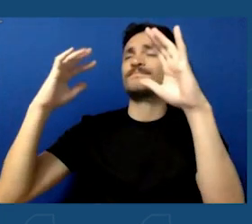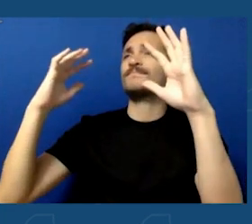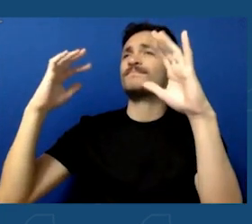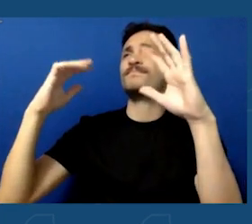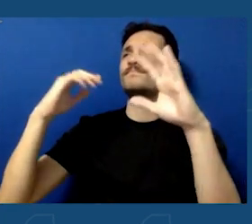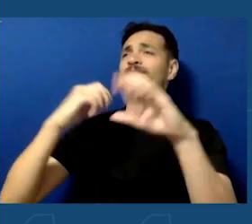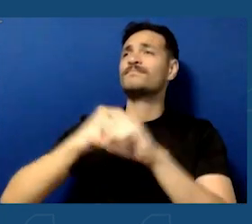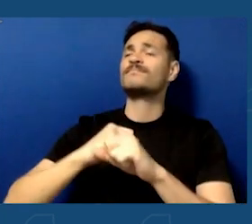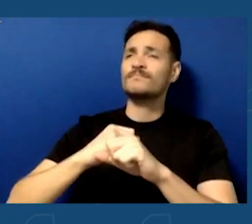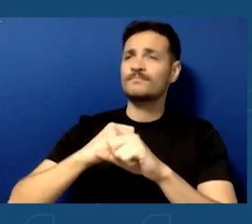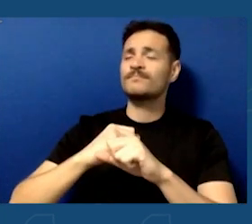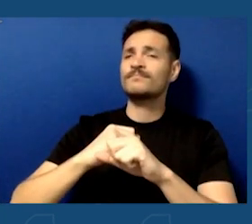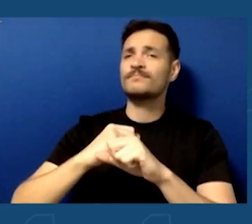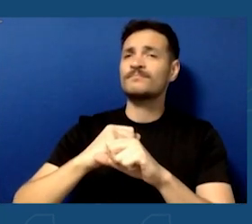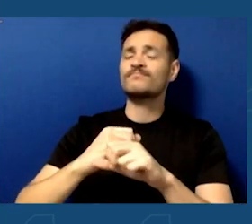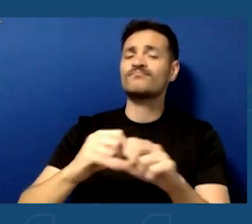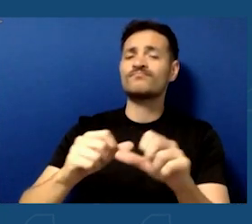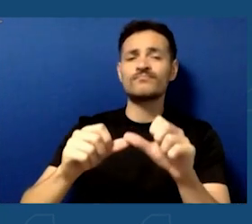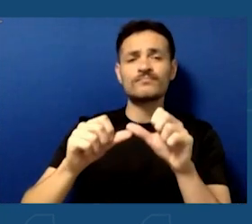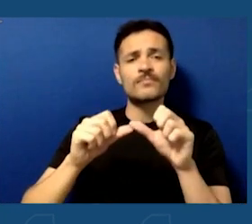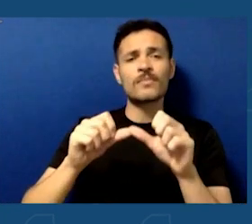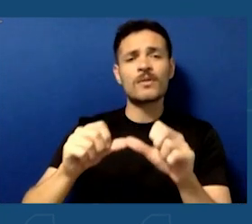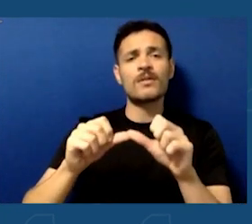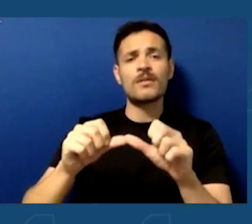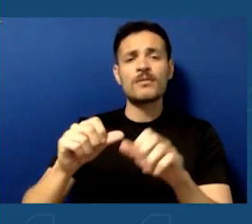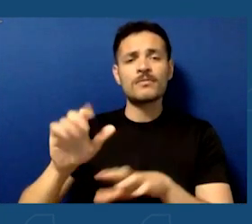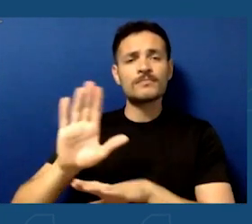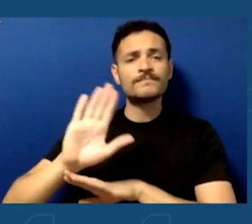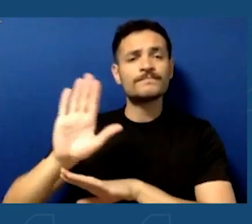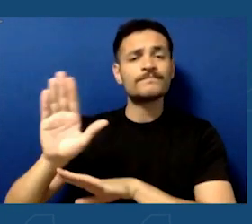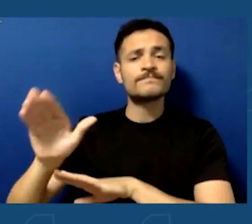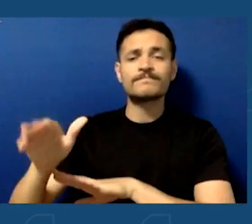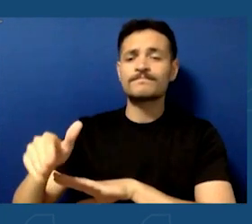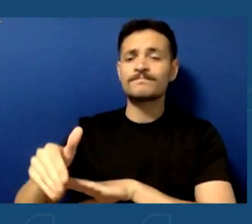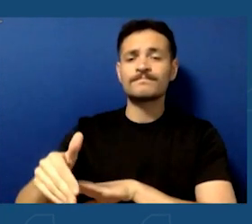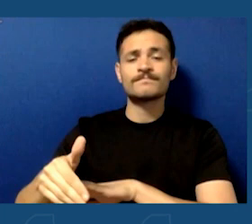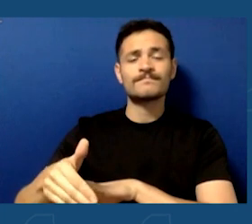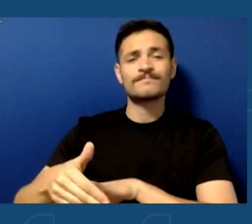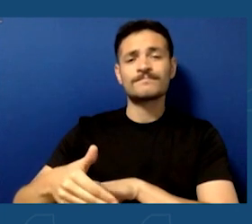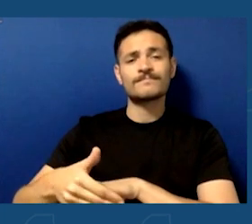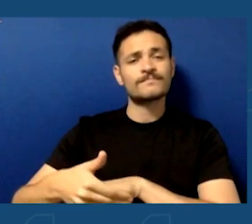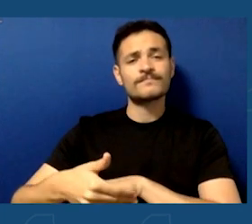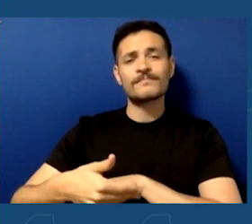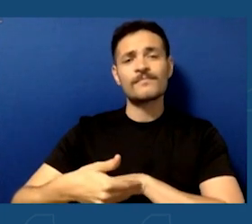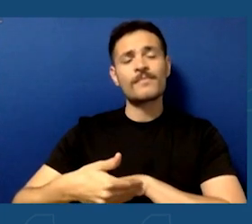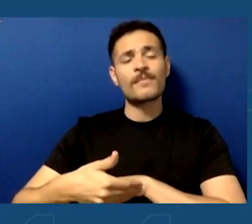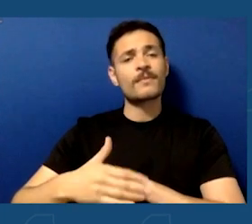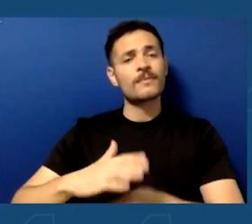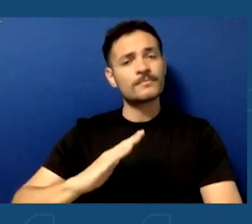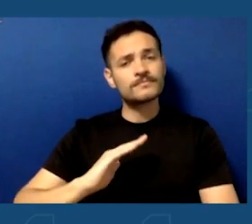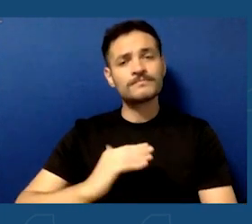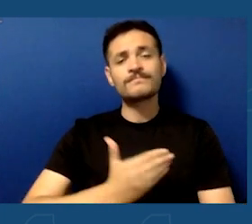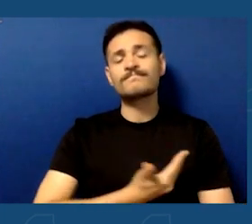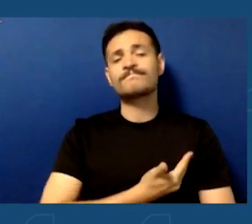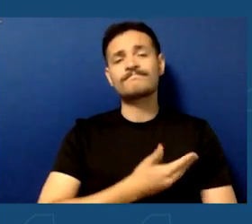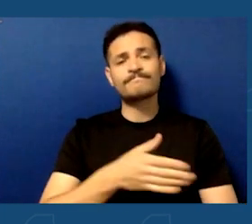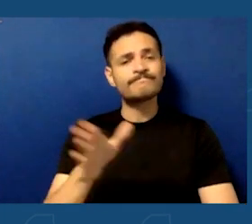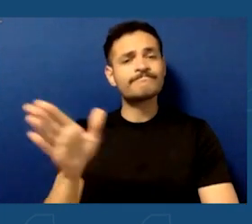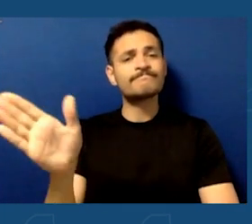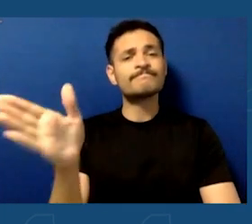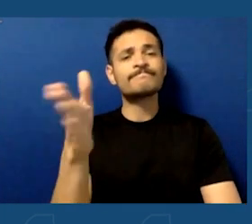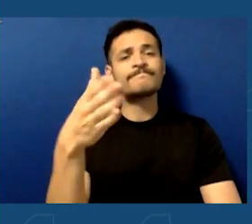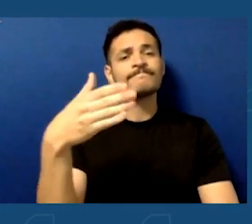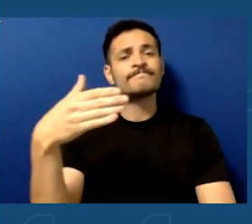air, gave proof through the night that our